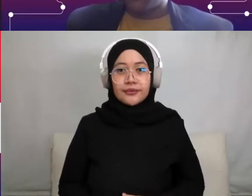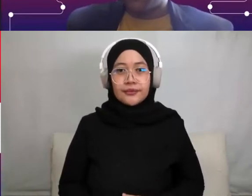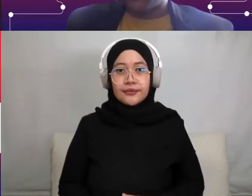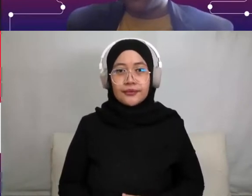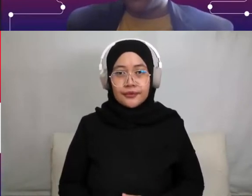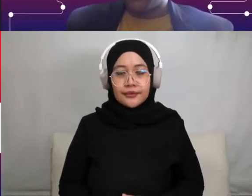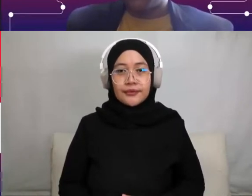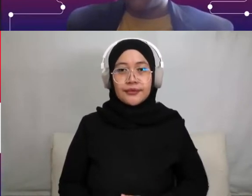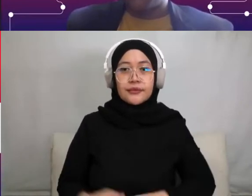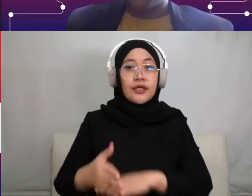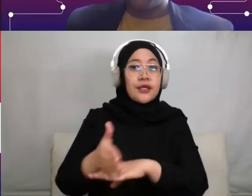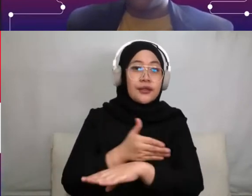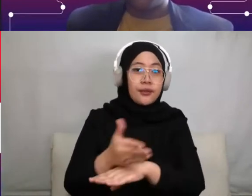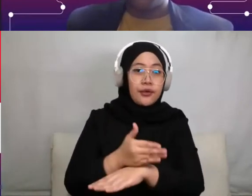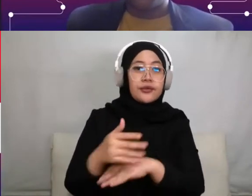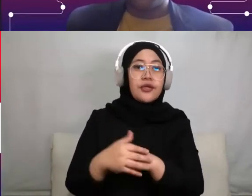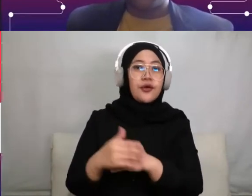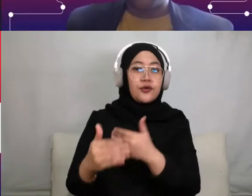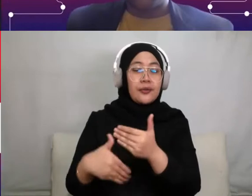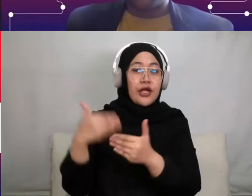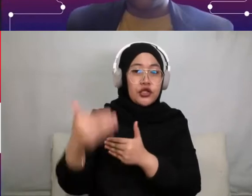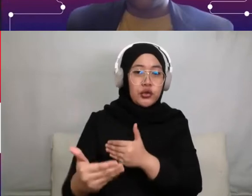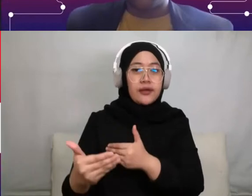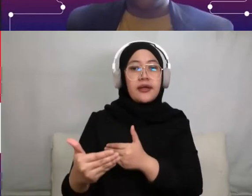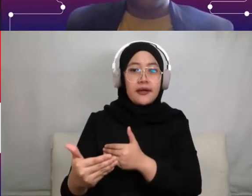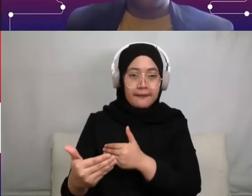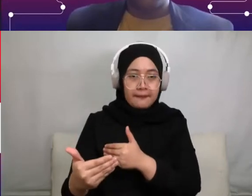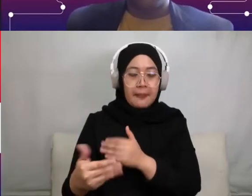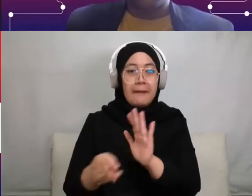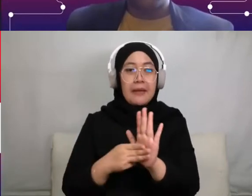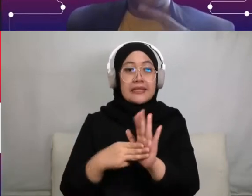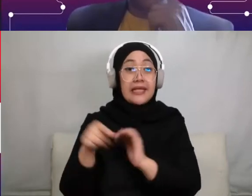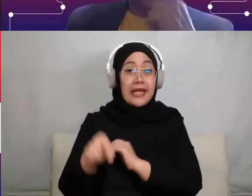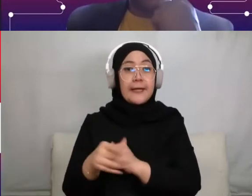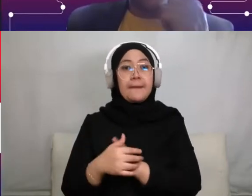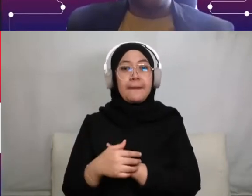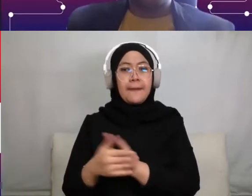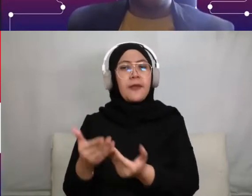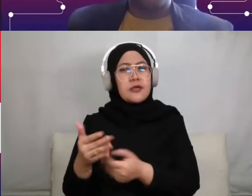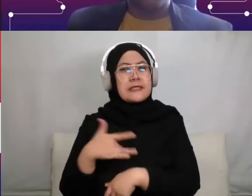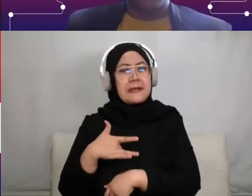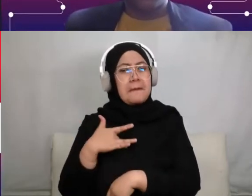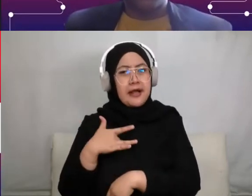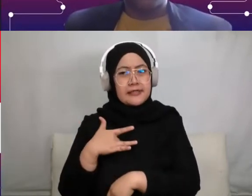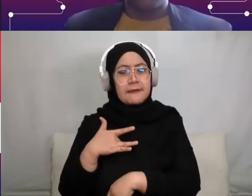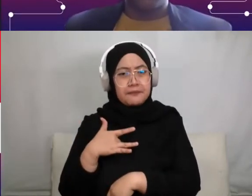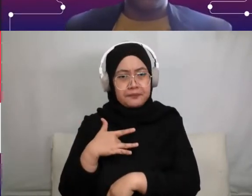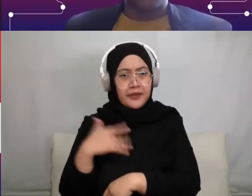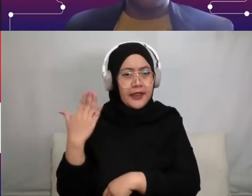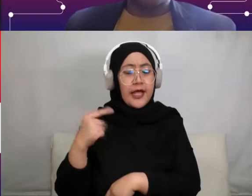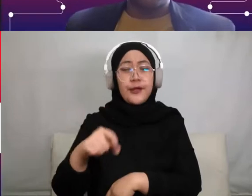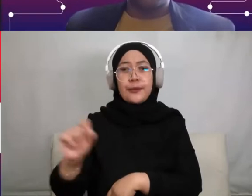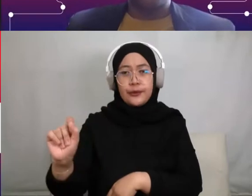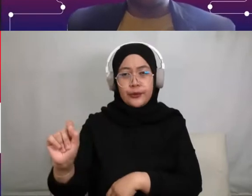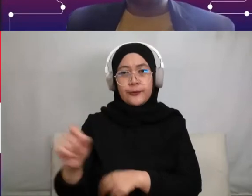close my question here. So I think, yeah, you got a good point about the bigger battery will have